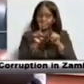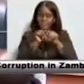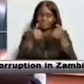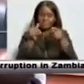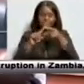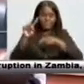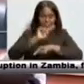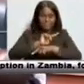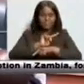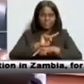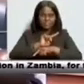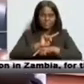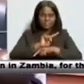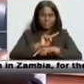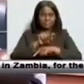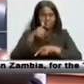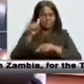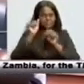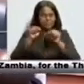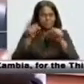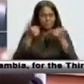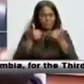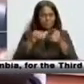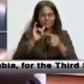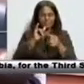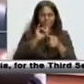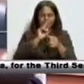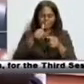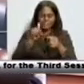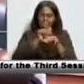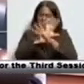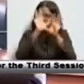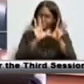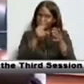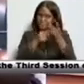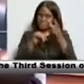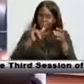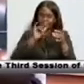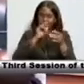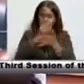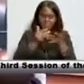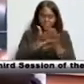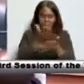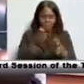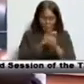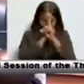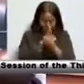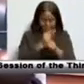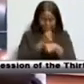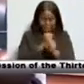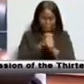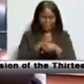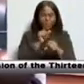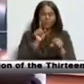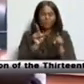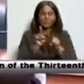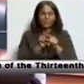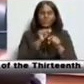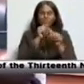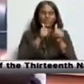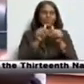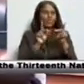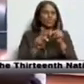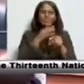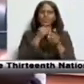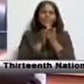today, you'll be able to see and realize that indeed some of these decisions are not made in public interest, but